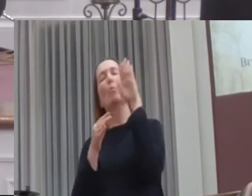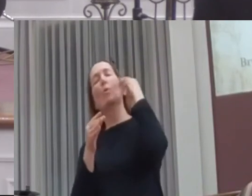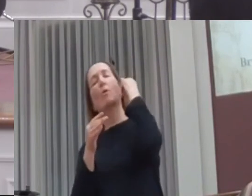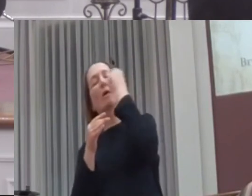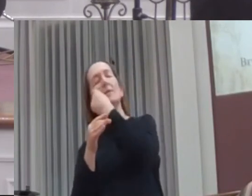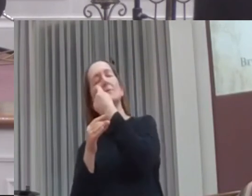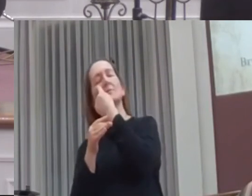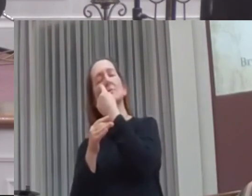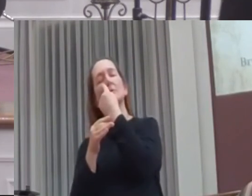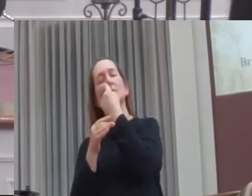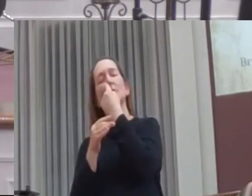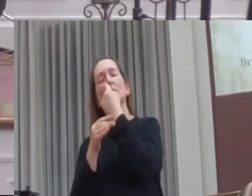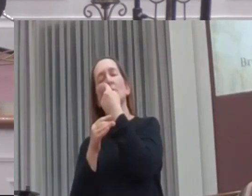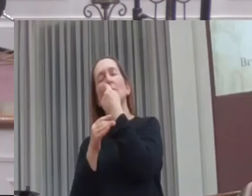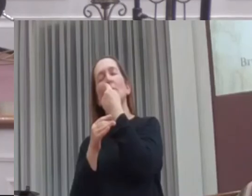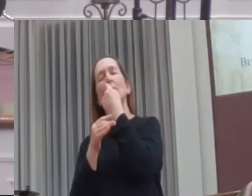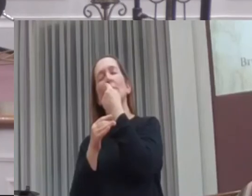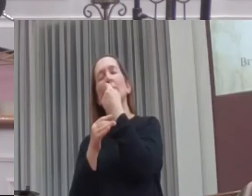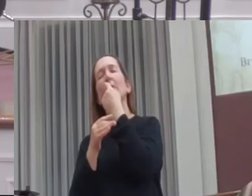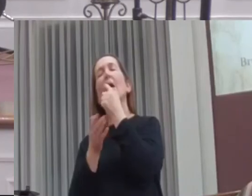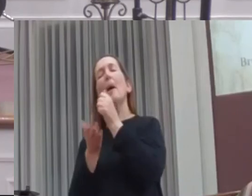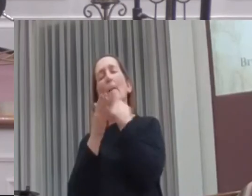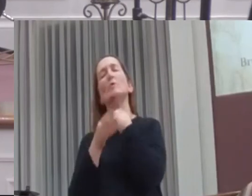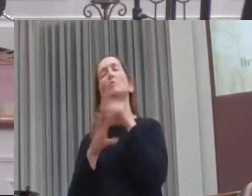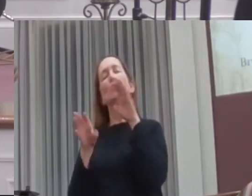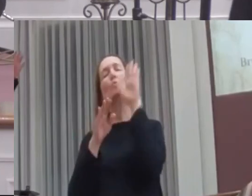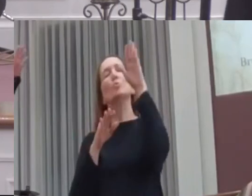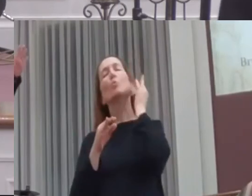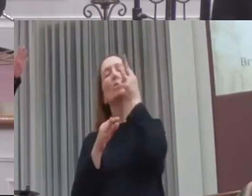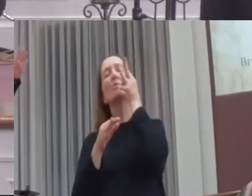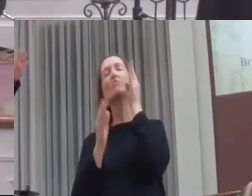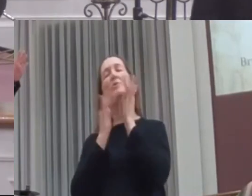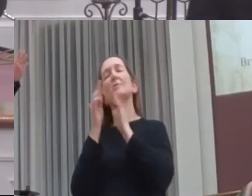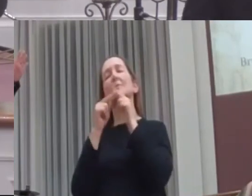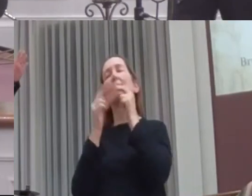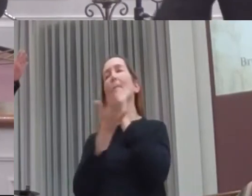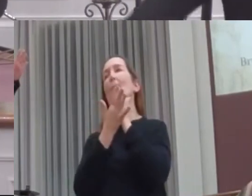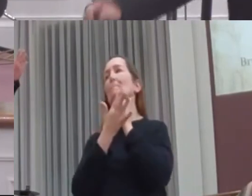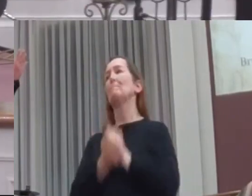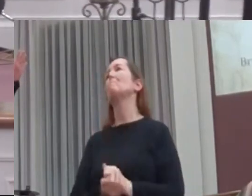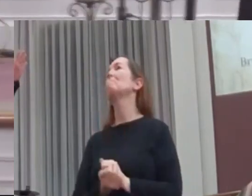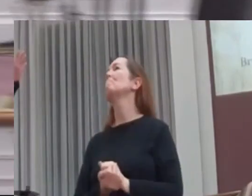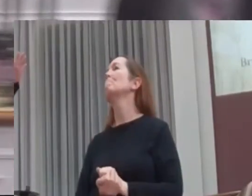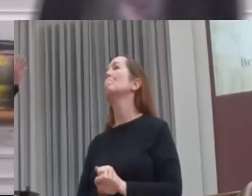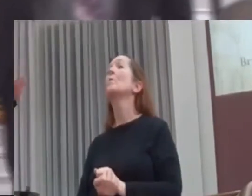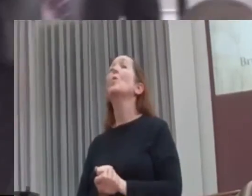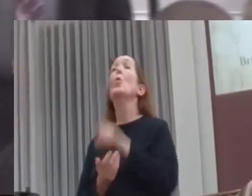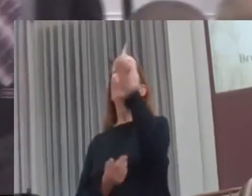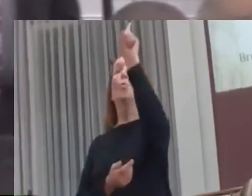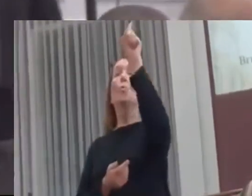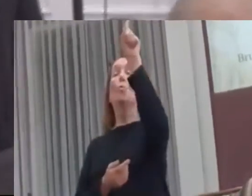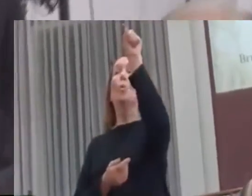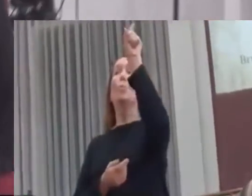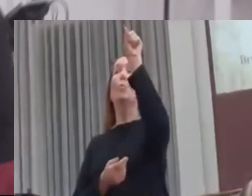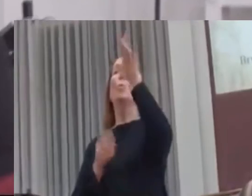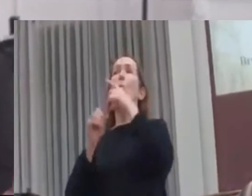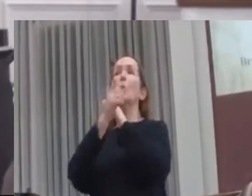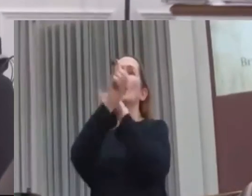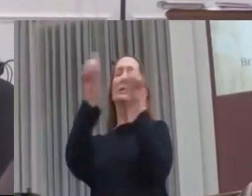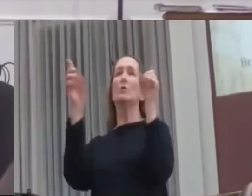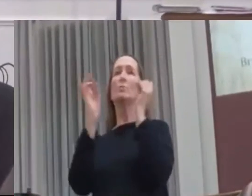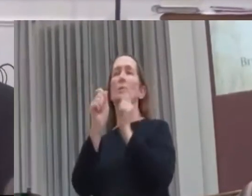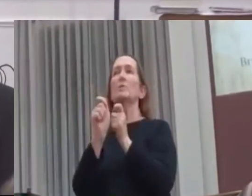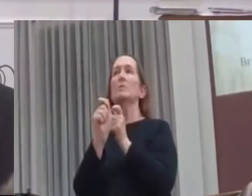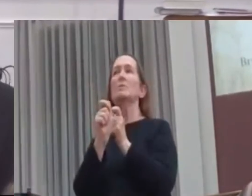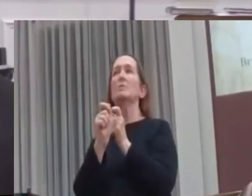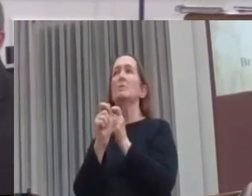your hands and your mouth and your eyes and help us to do your will, Lord. It's in Jesus' name that we pray.